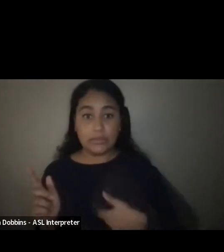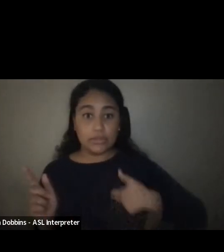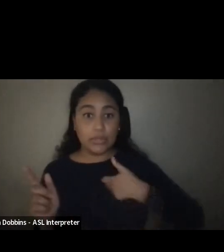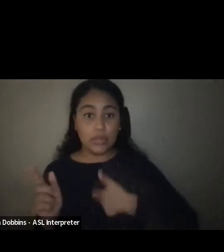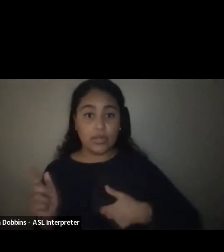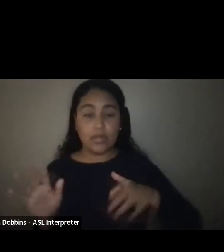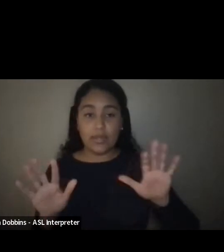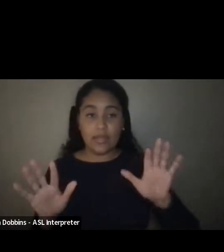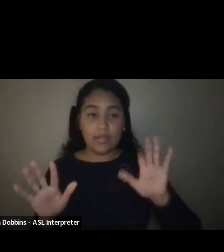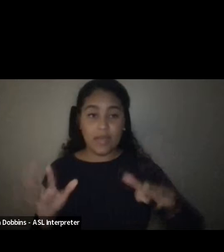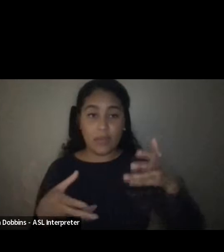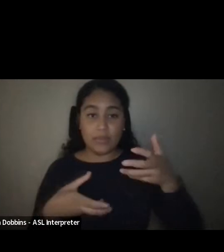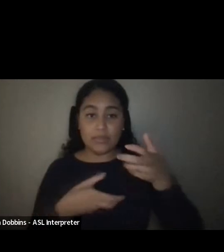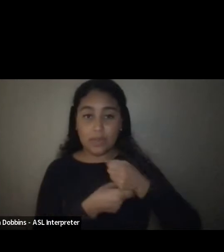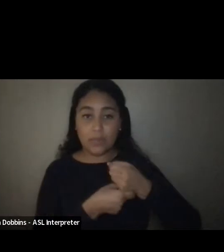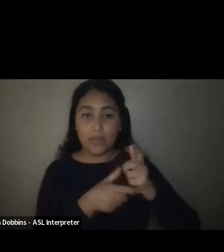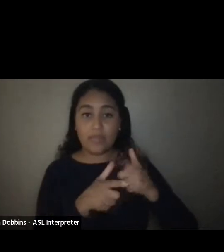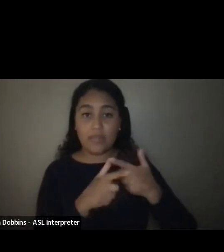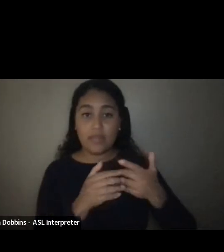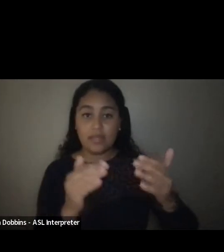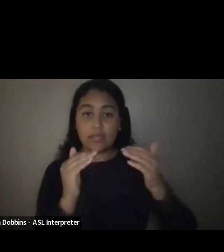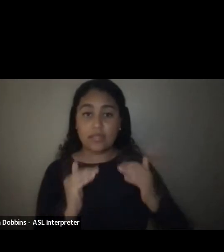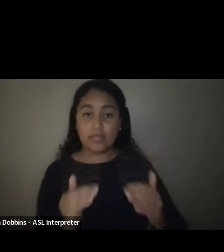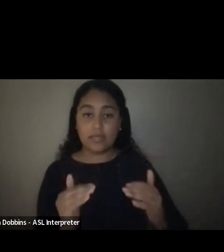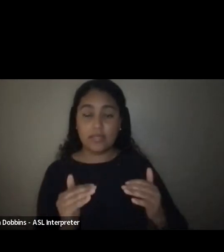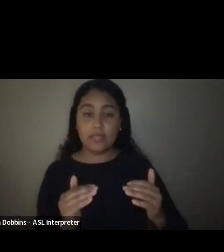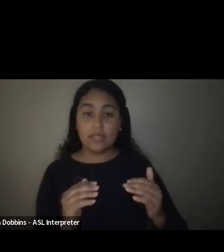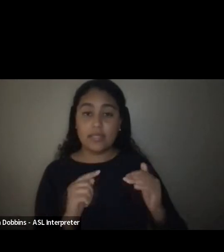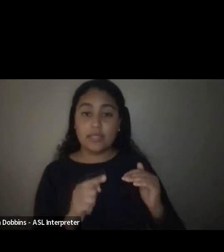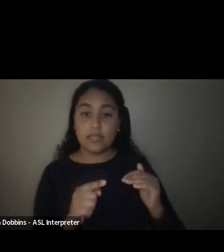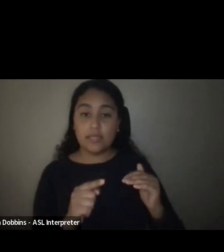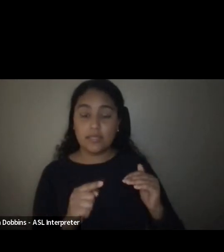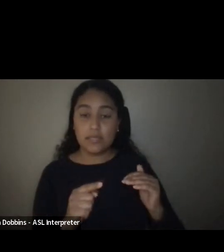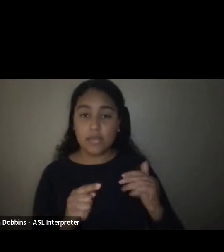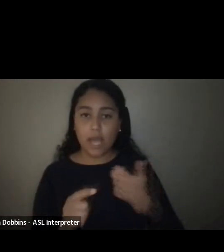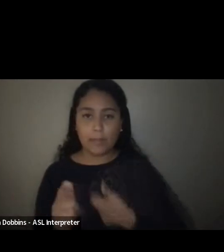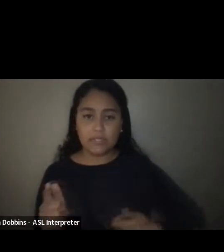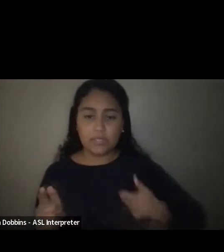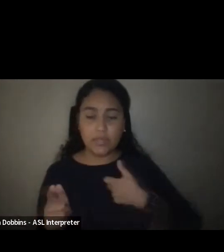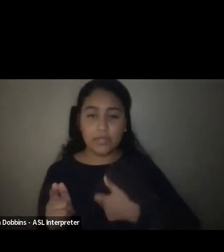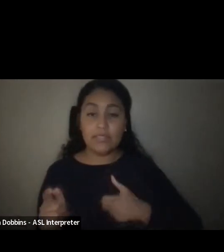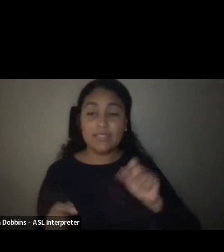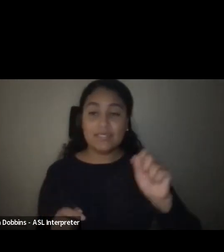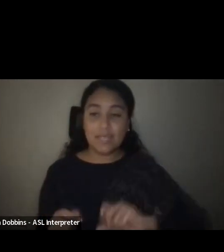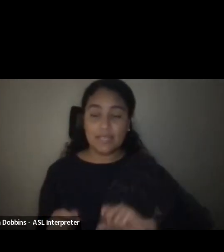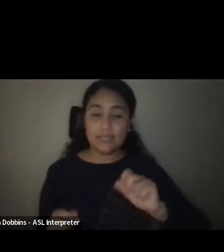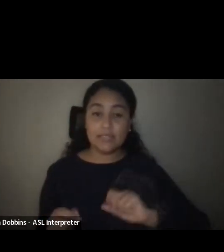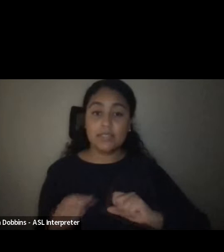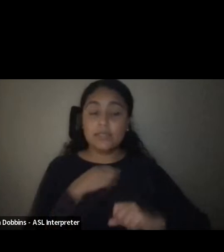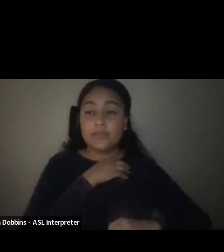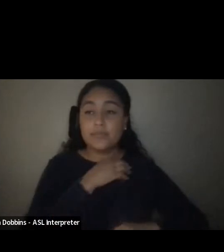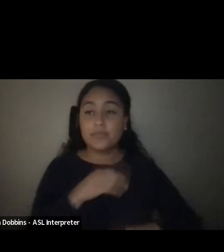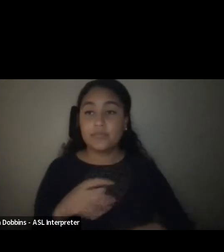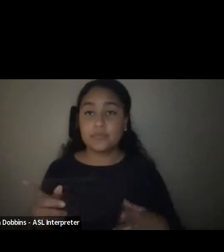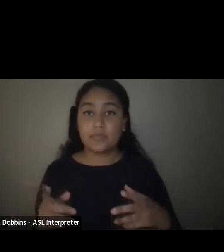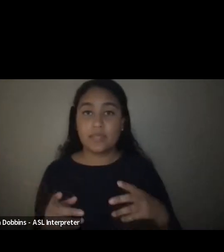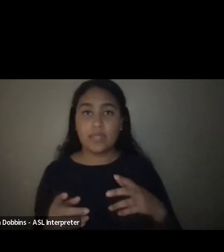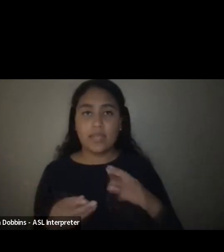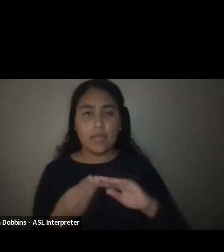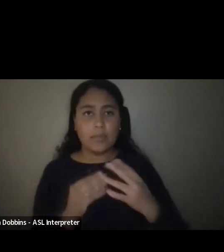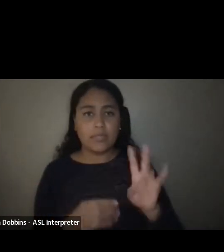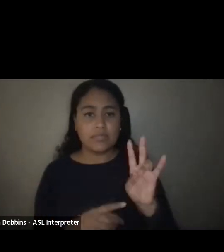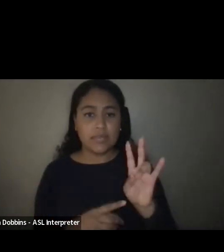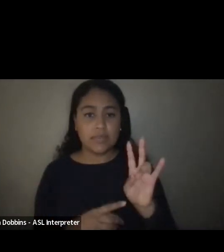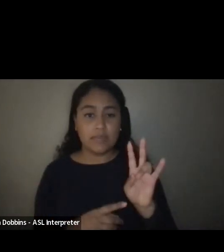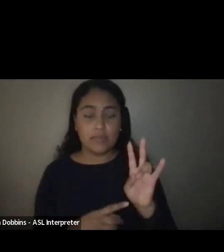that was the summary. And then the next one is the next item is the approval. I'm of- sorry. No. I'm sorry. Yes. Item 7, approval